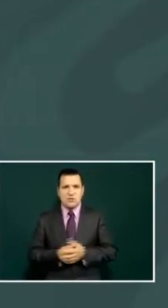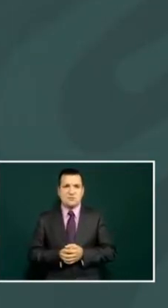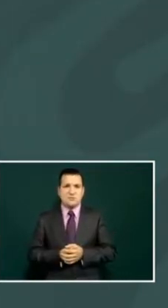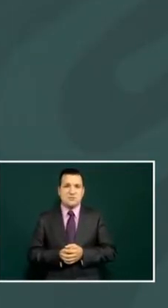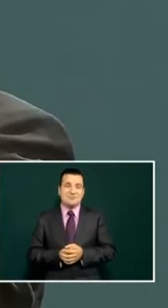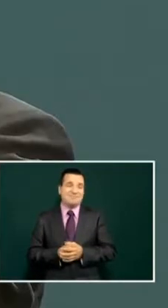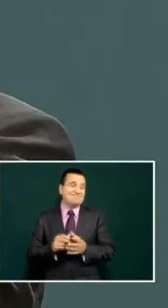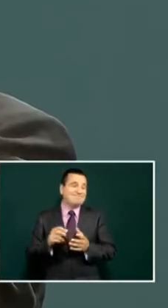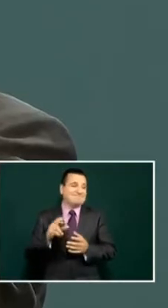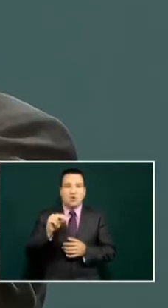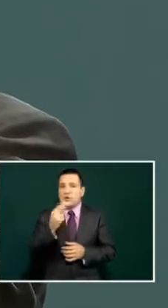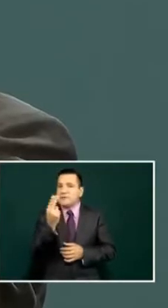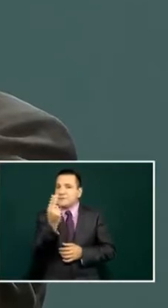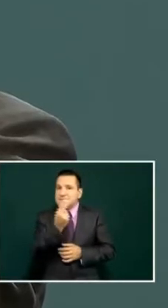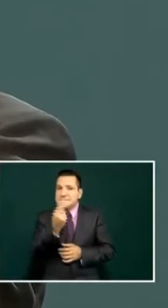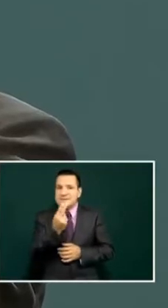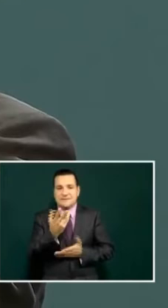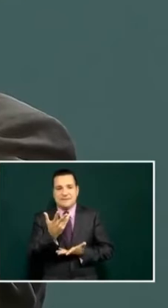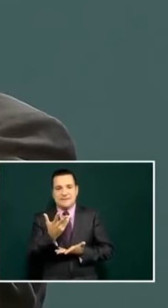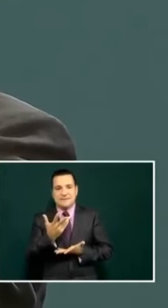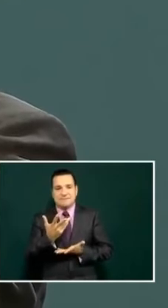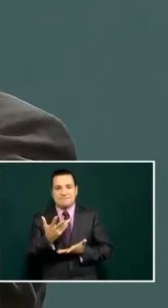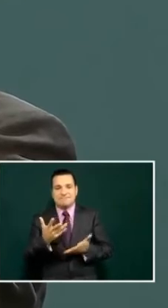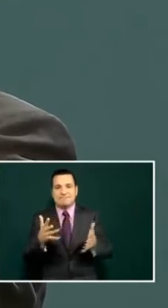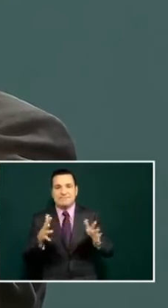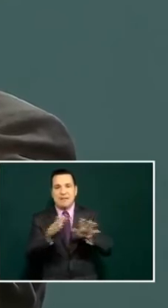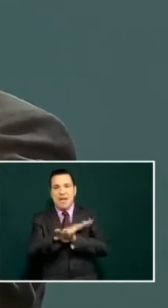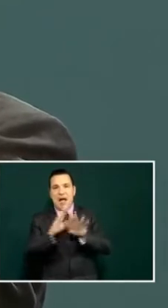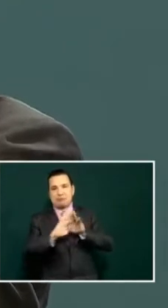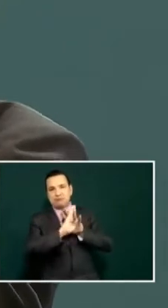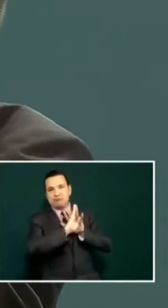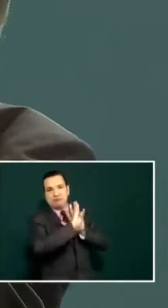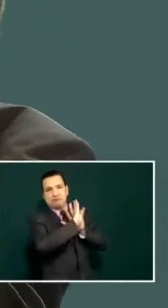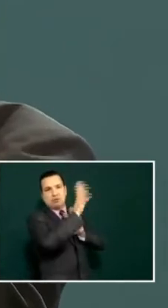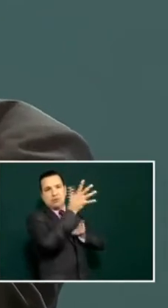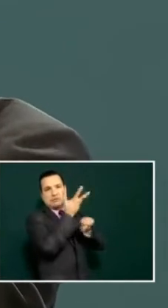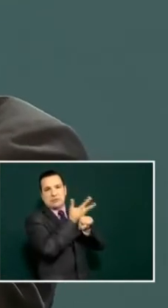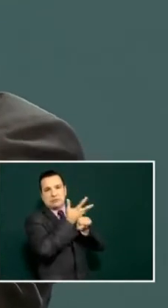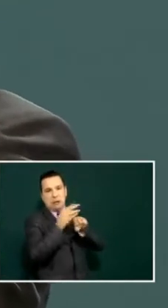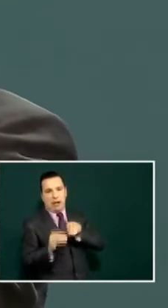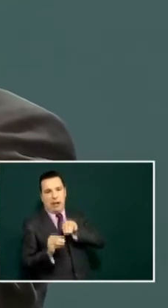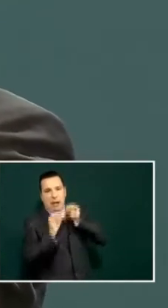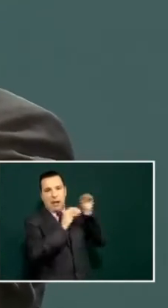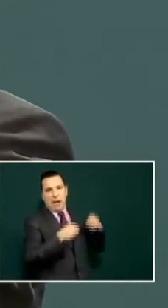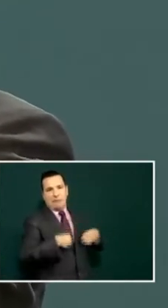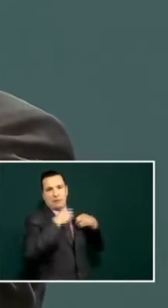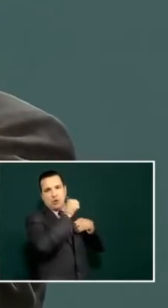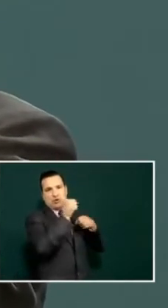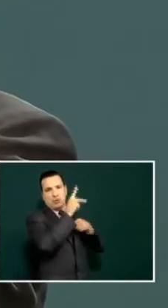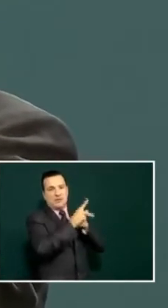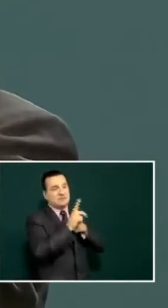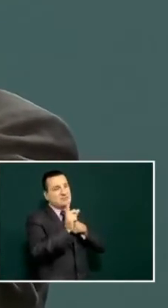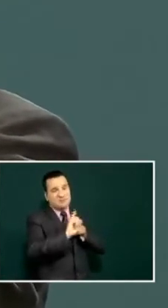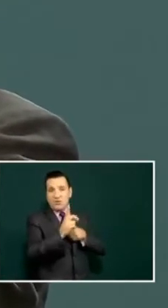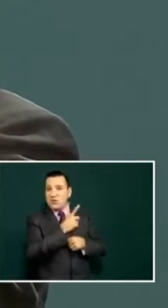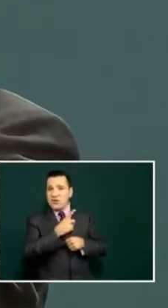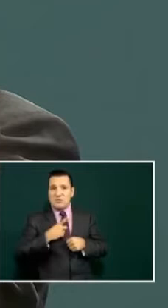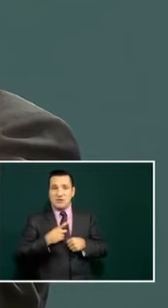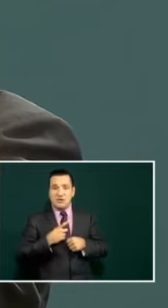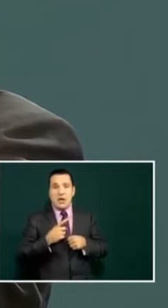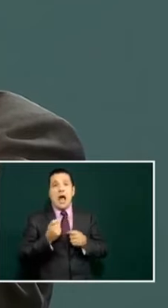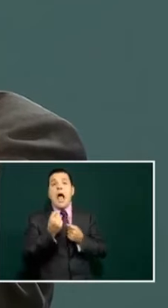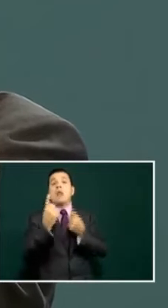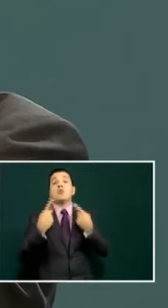not find themselves in yet where they're obligated to emigrate that they think you need a